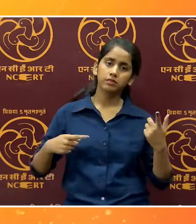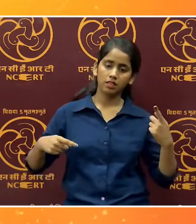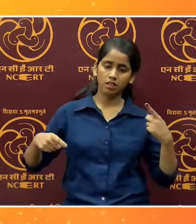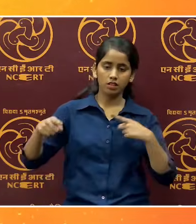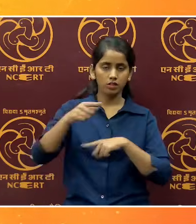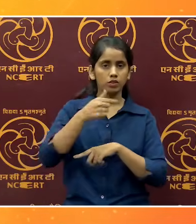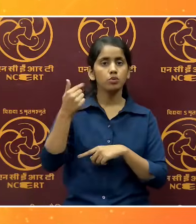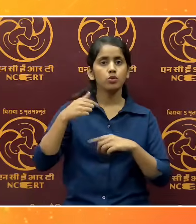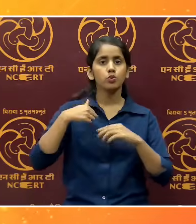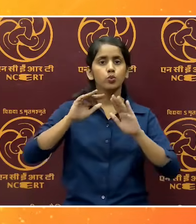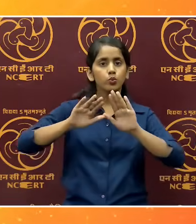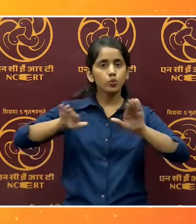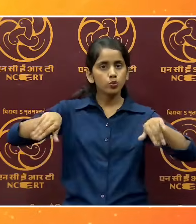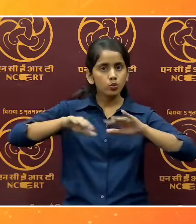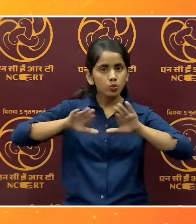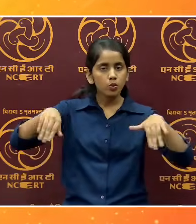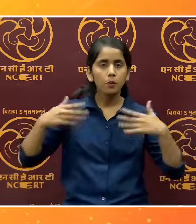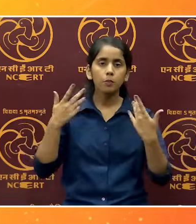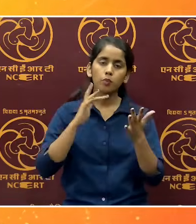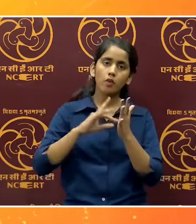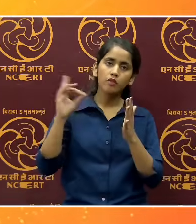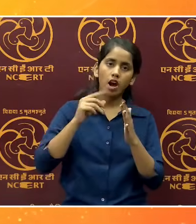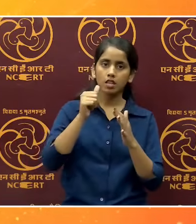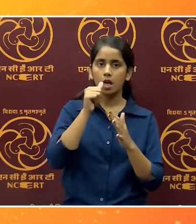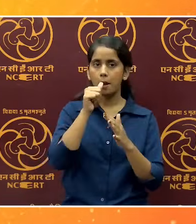it to swim in the water.